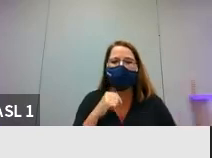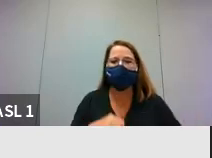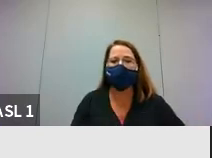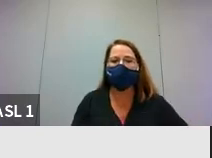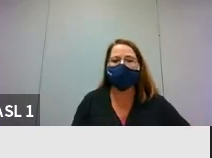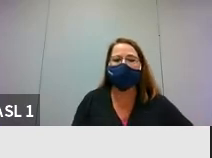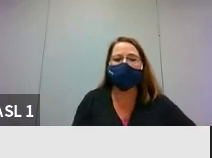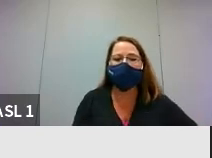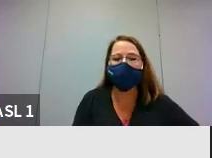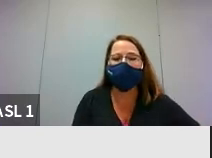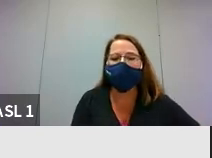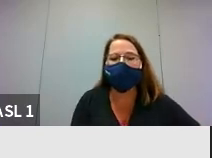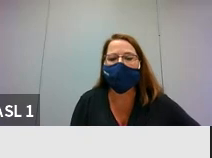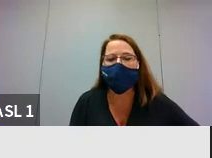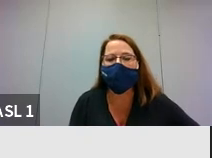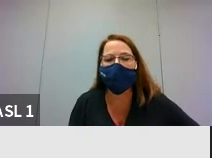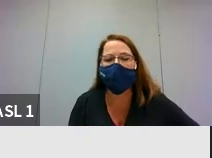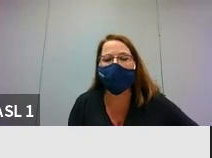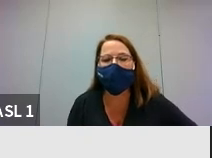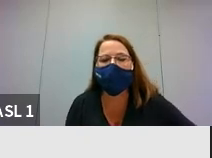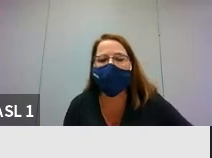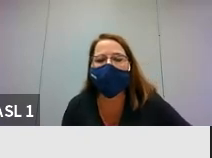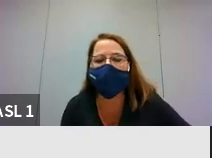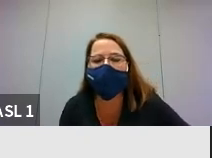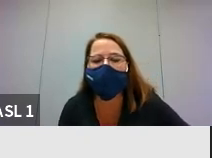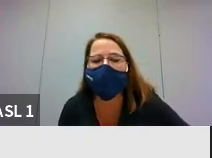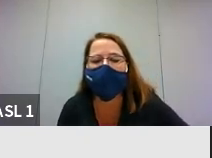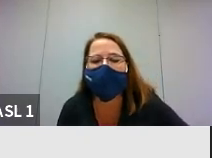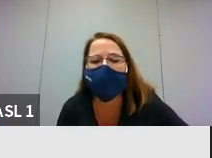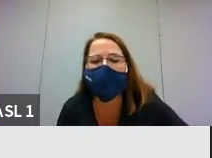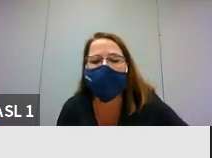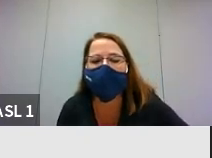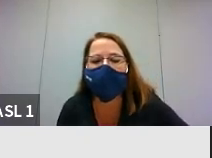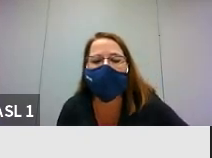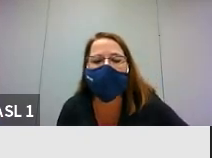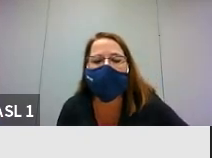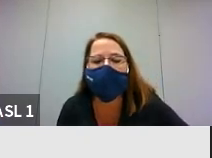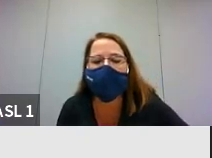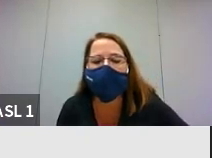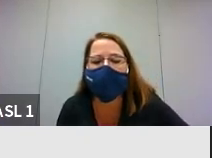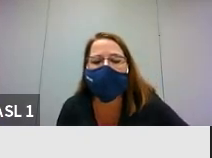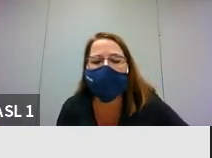Captioner has been added again. That's all that I know to do.